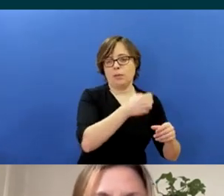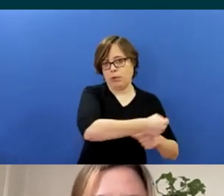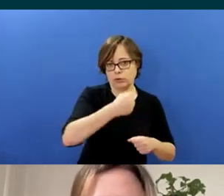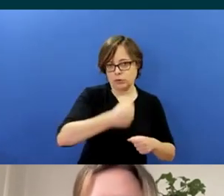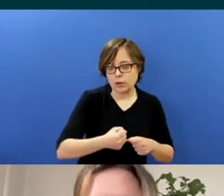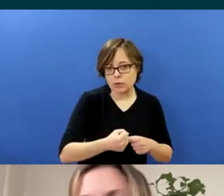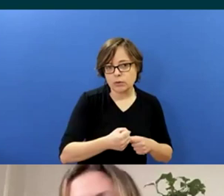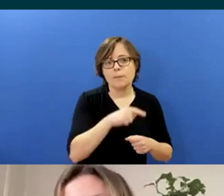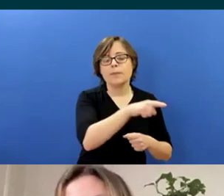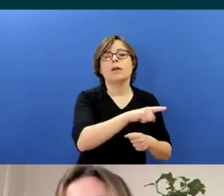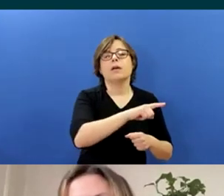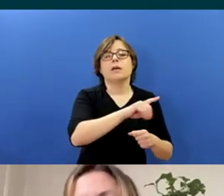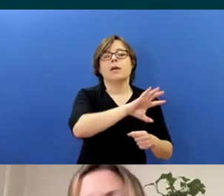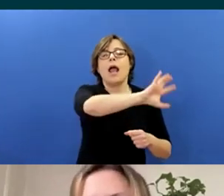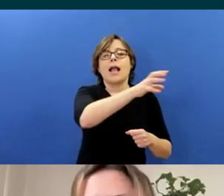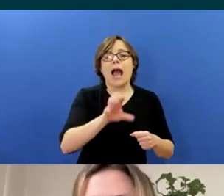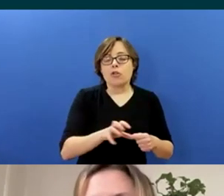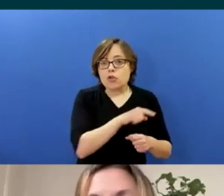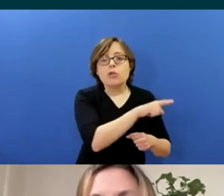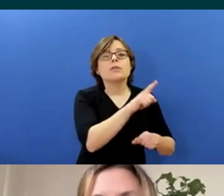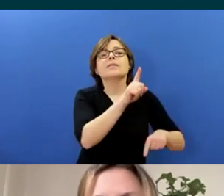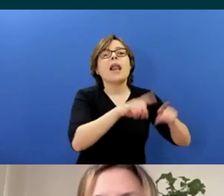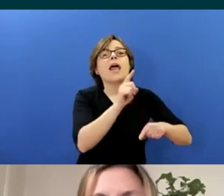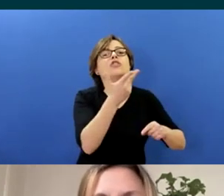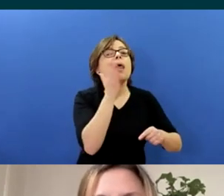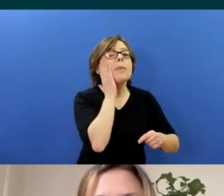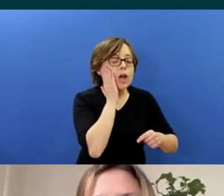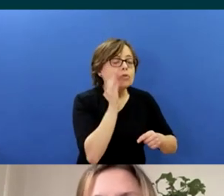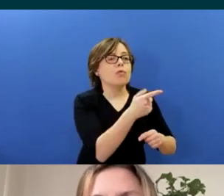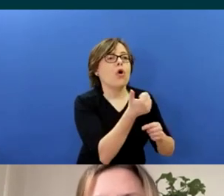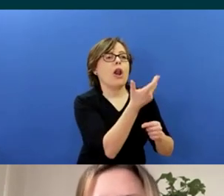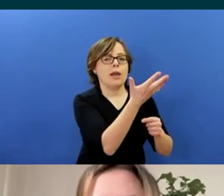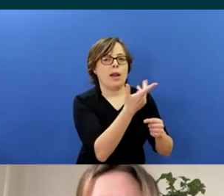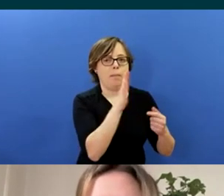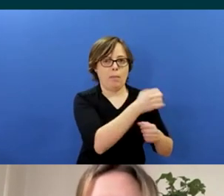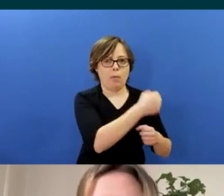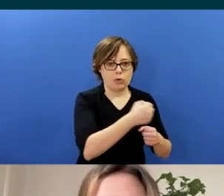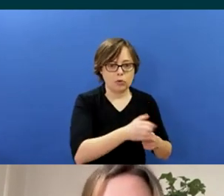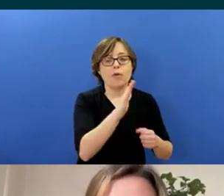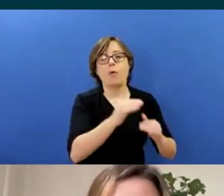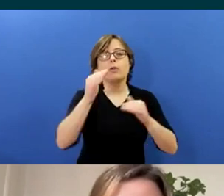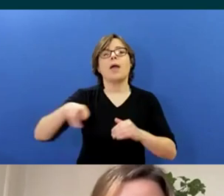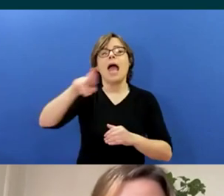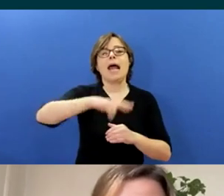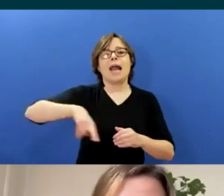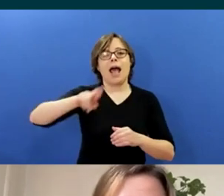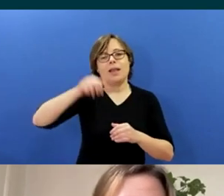of inhabitants, and the Council of States with 2 seats per canton, 1 per half canton.